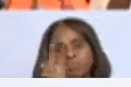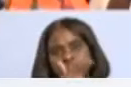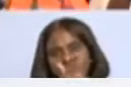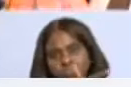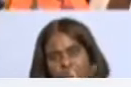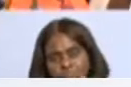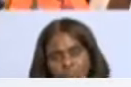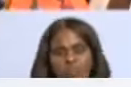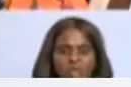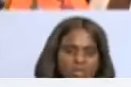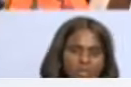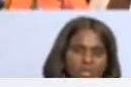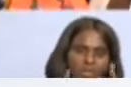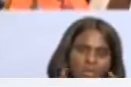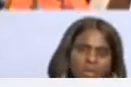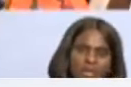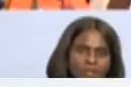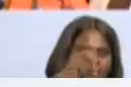diversity in energy,